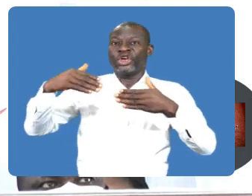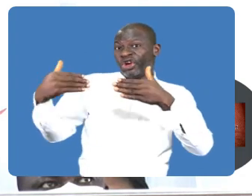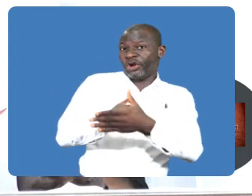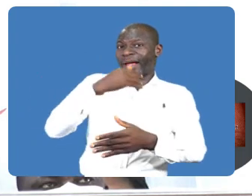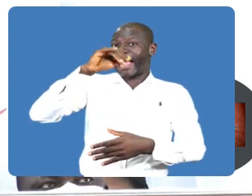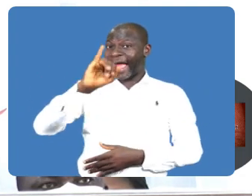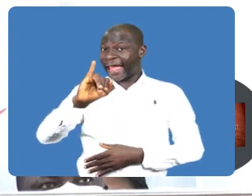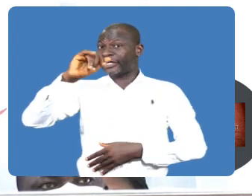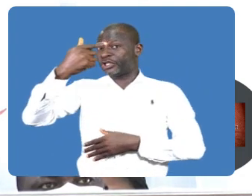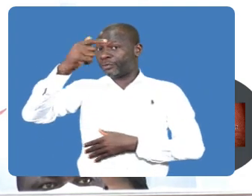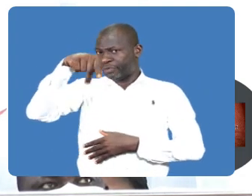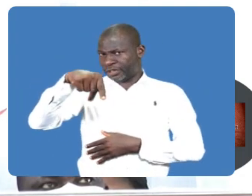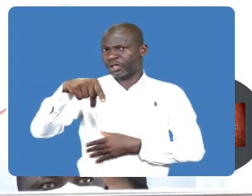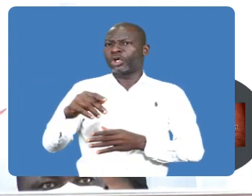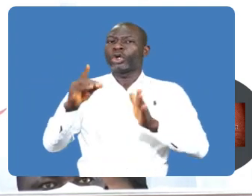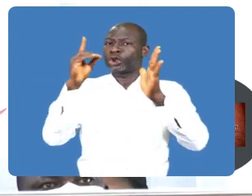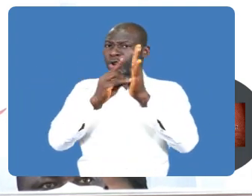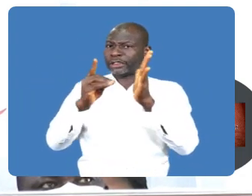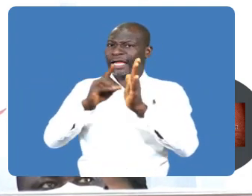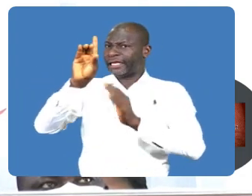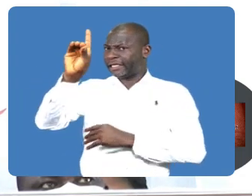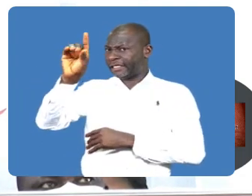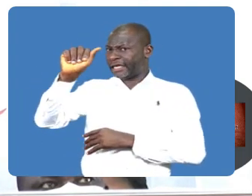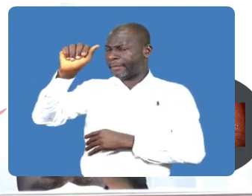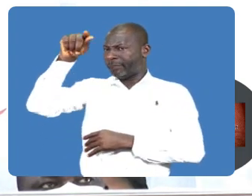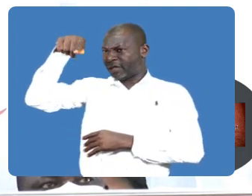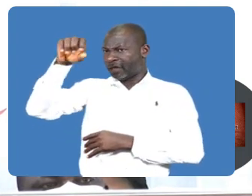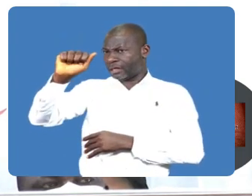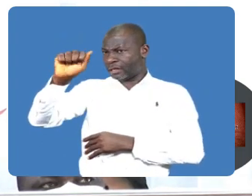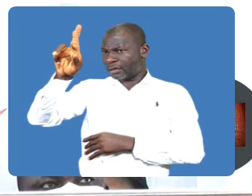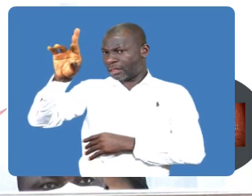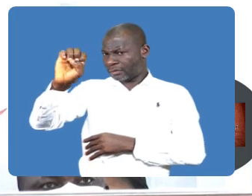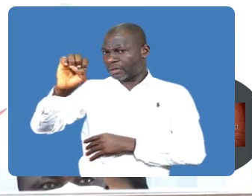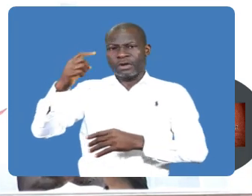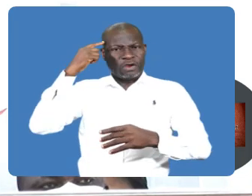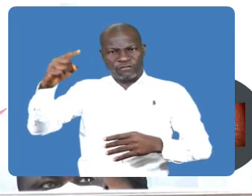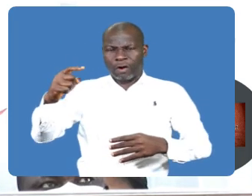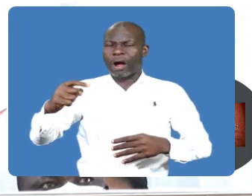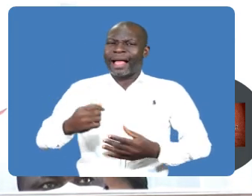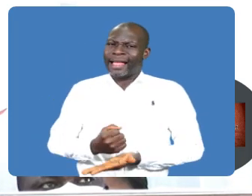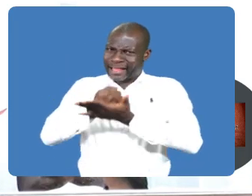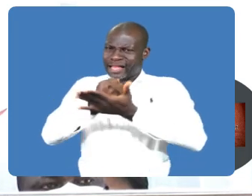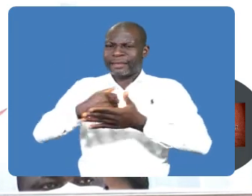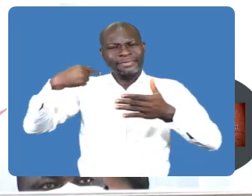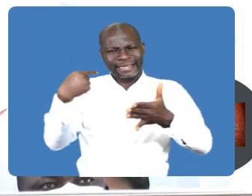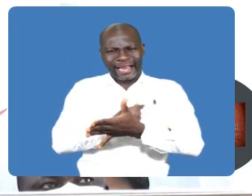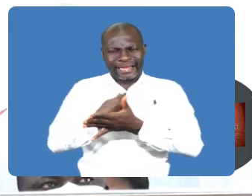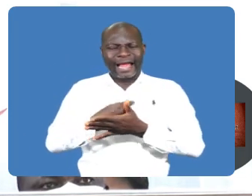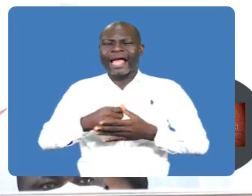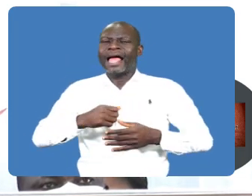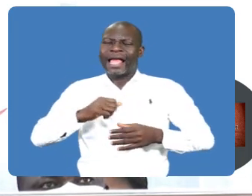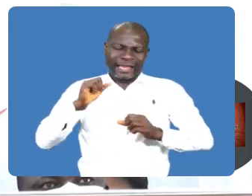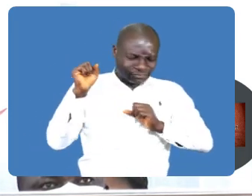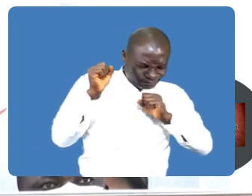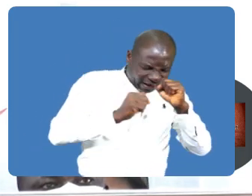Dr. Dampare, and the entire Ghana Police Service for for lifting up their game against all